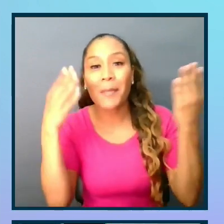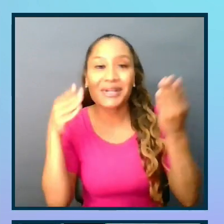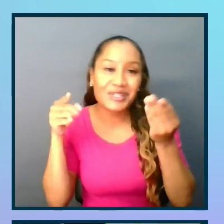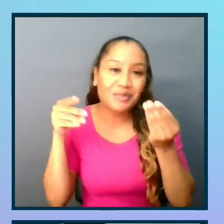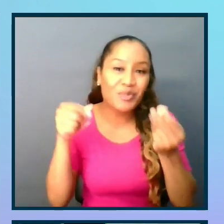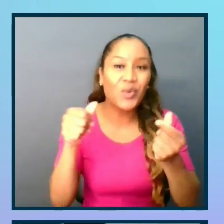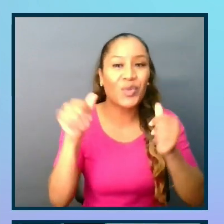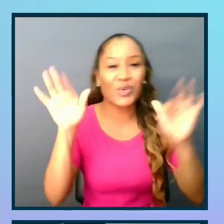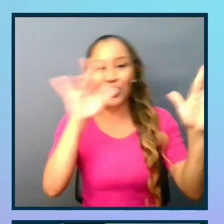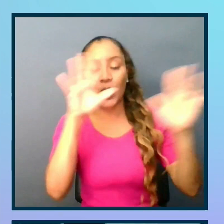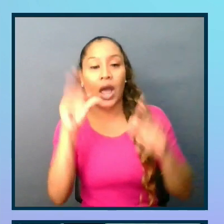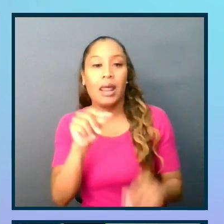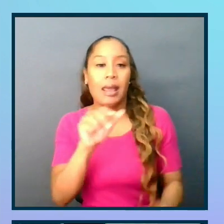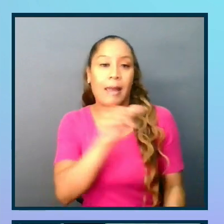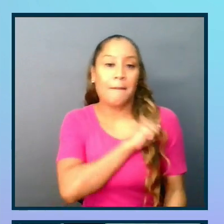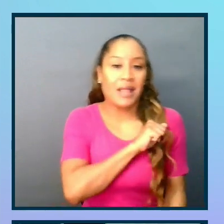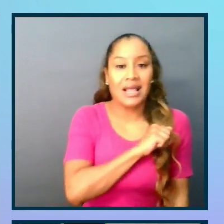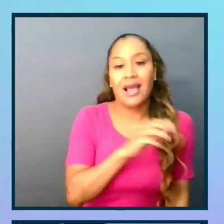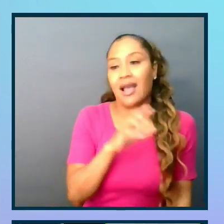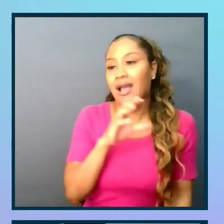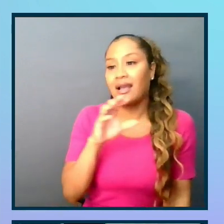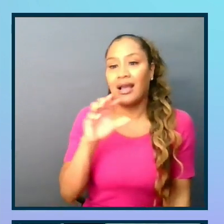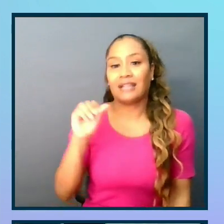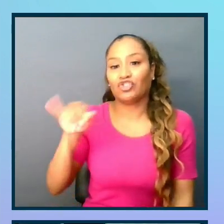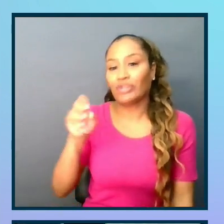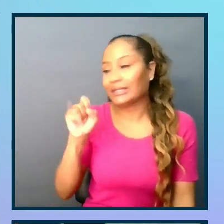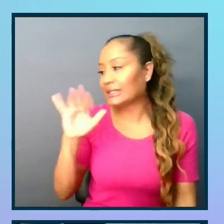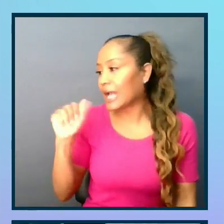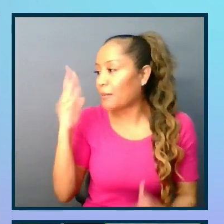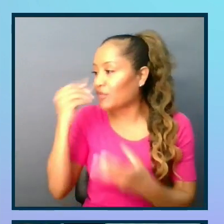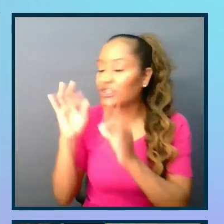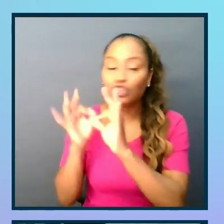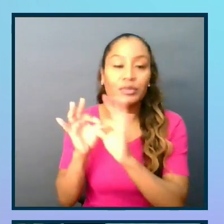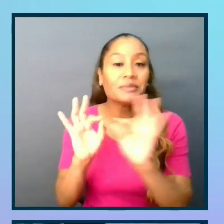and Amelia and Jessica for the beautiful interpretations.